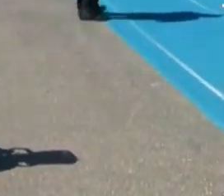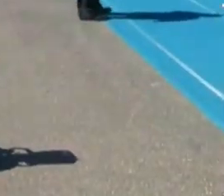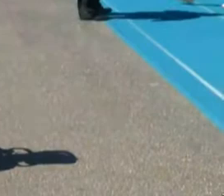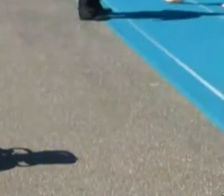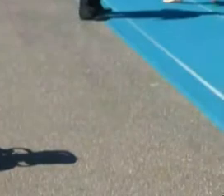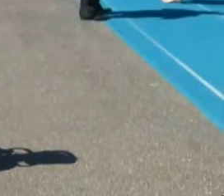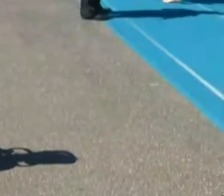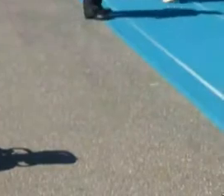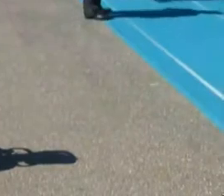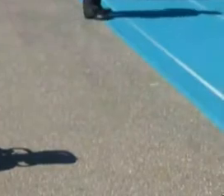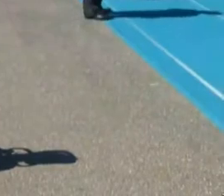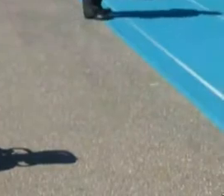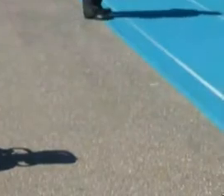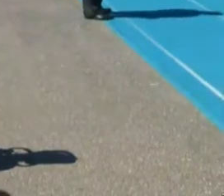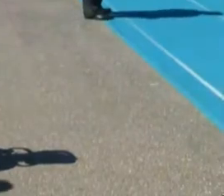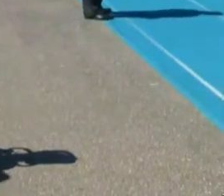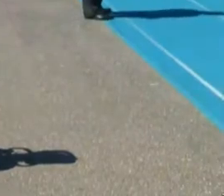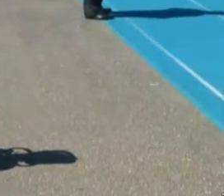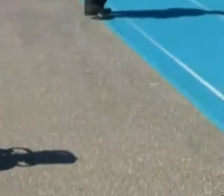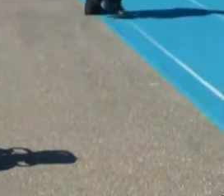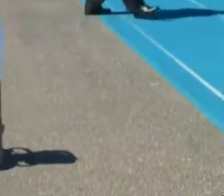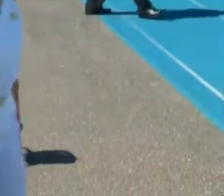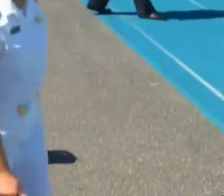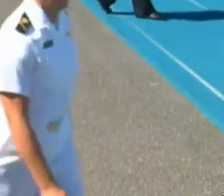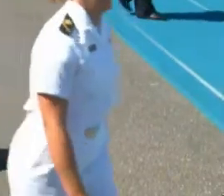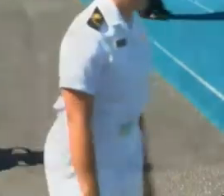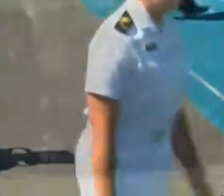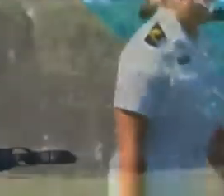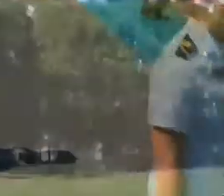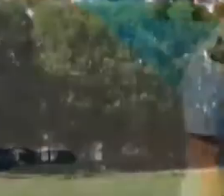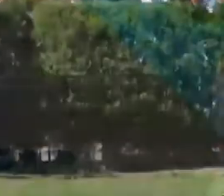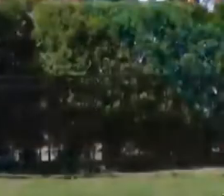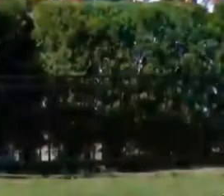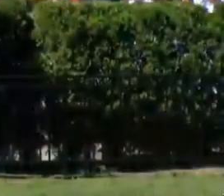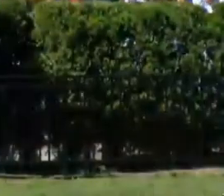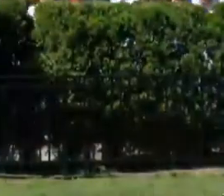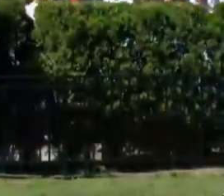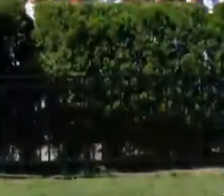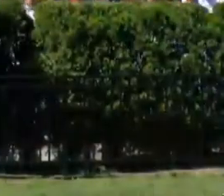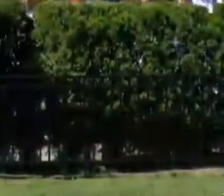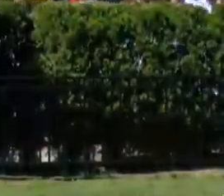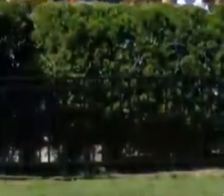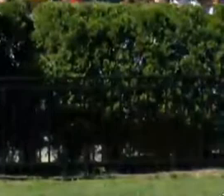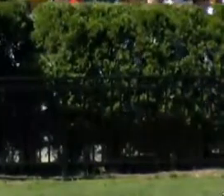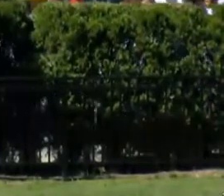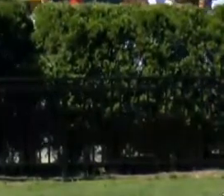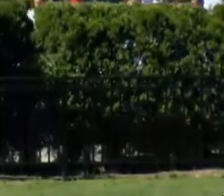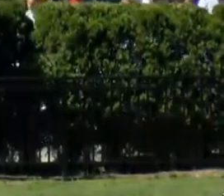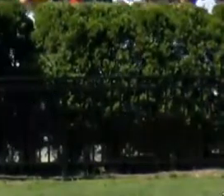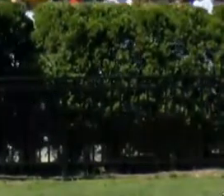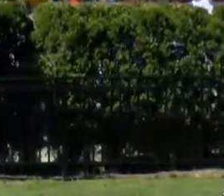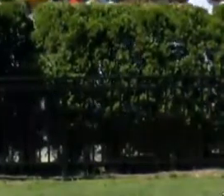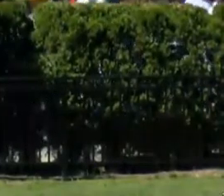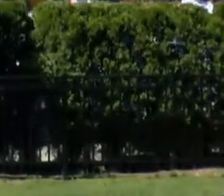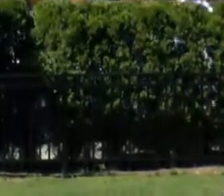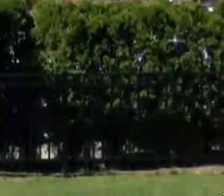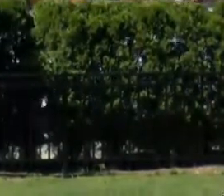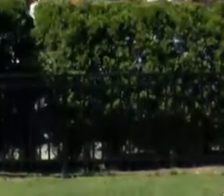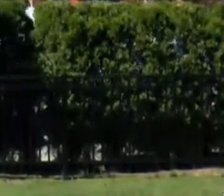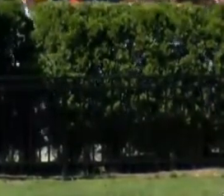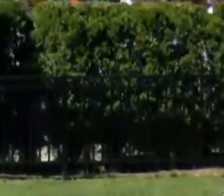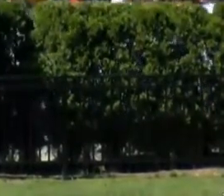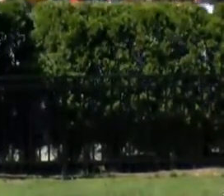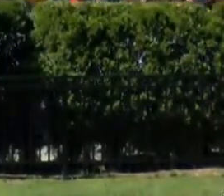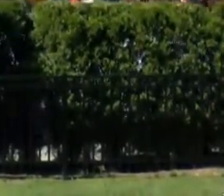War II. We're going to go now to the commencement exercise, which is set to begin as the bell has rung and the dignitaries are about to